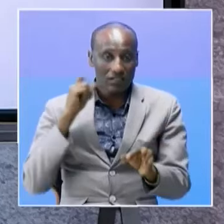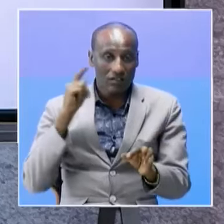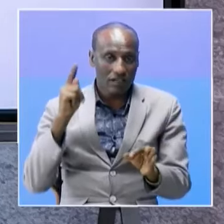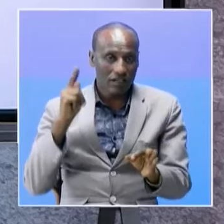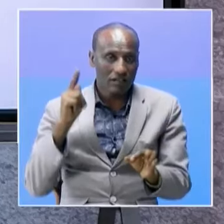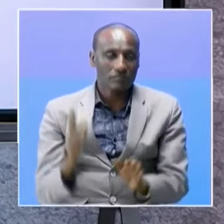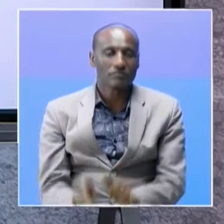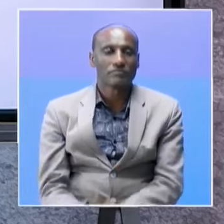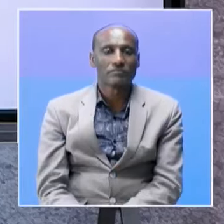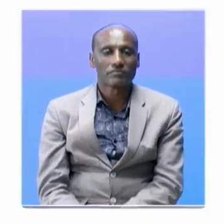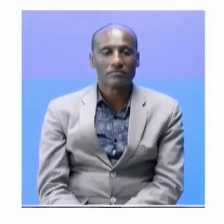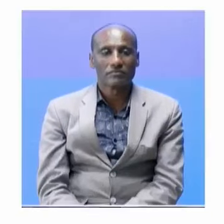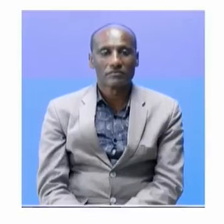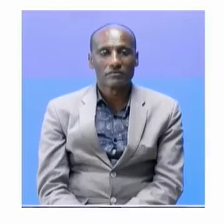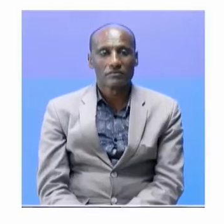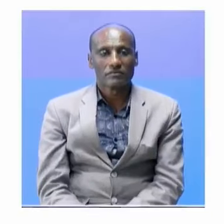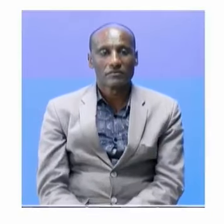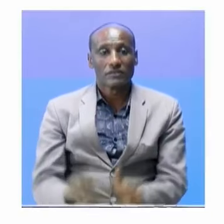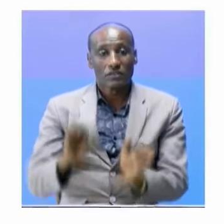Okay. Form.